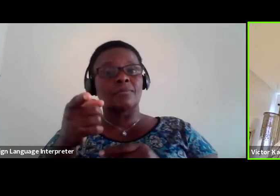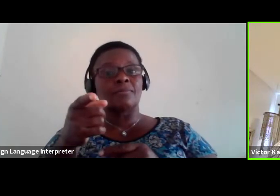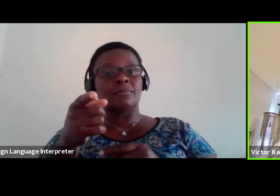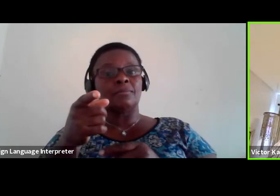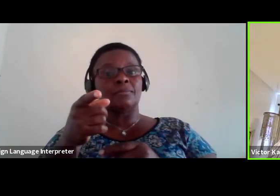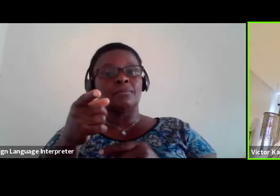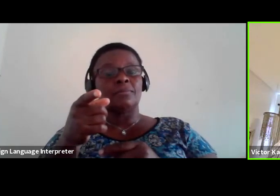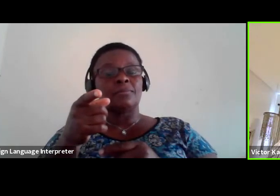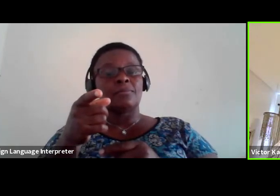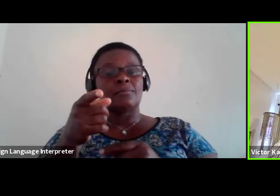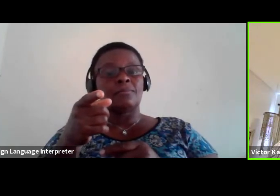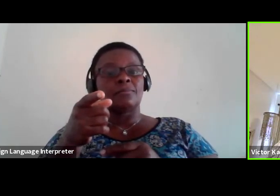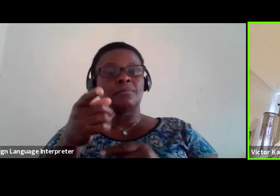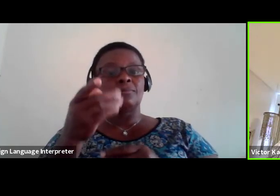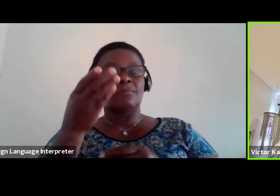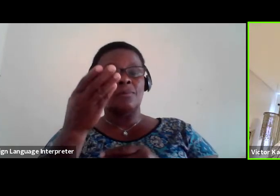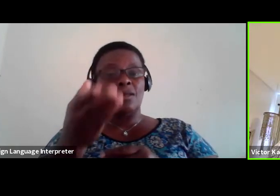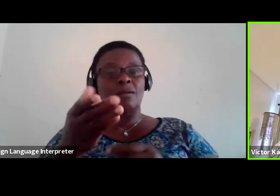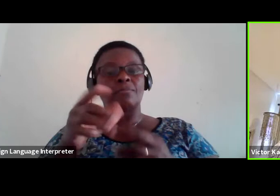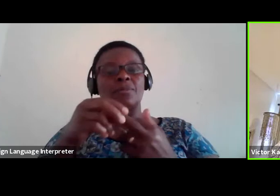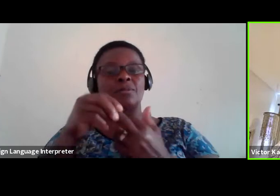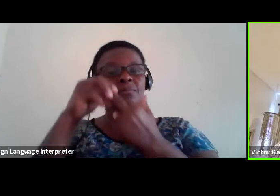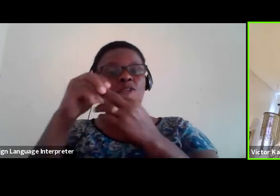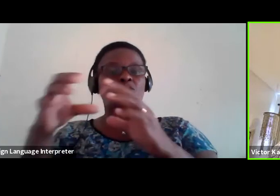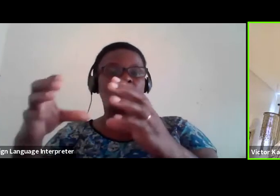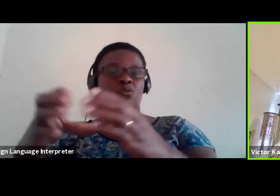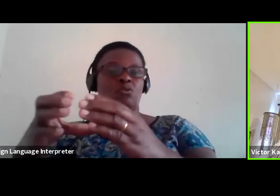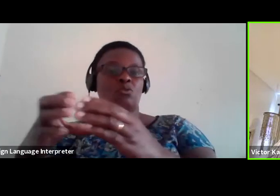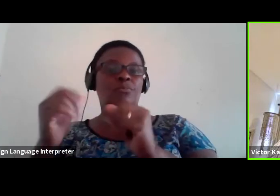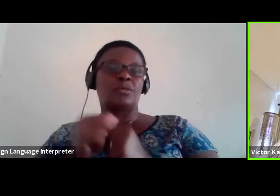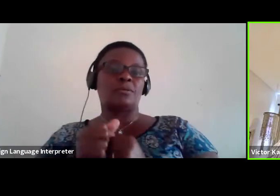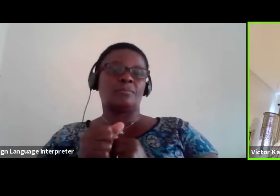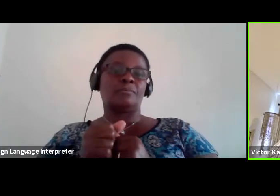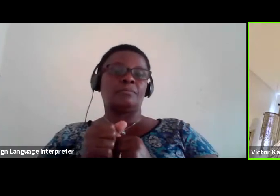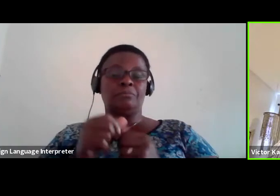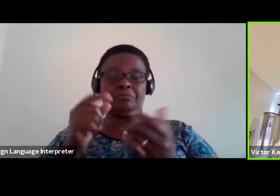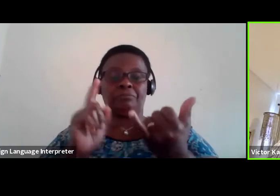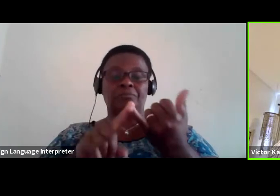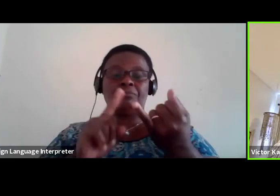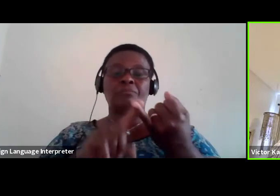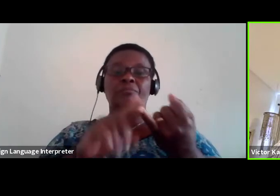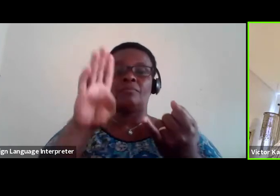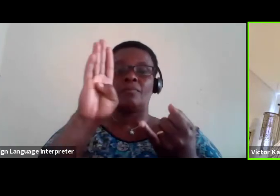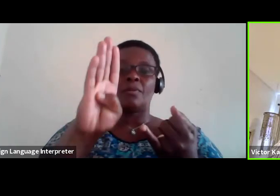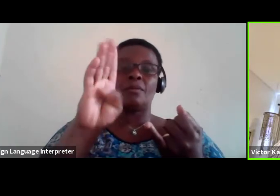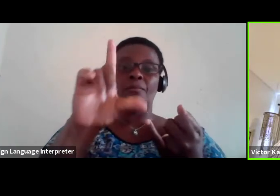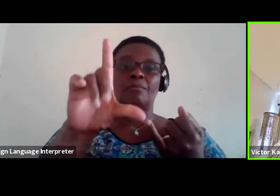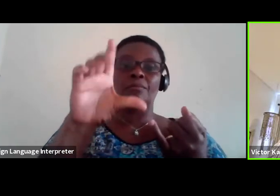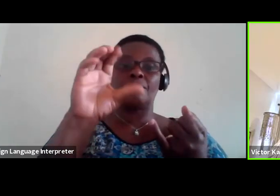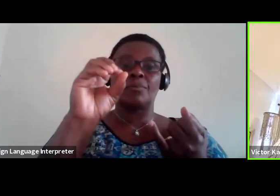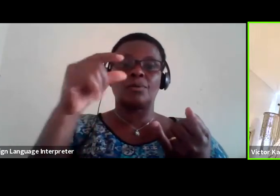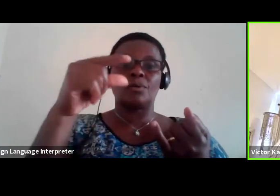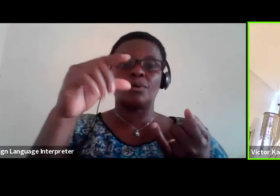specific groups, basically bloggers, political opposition,